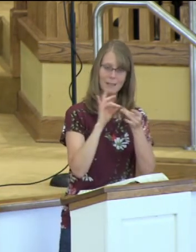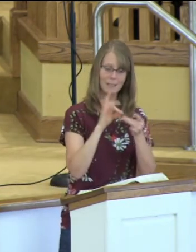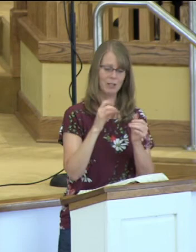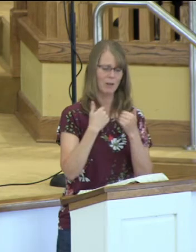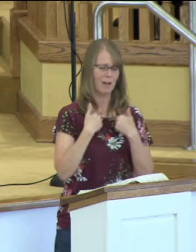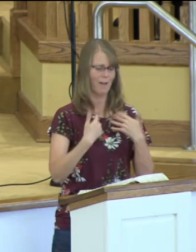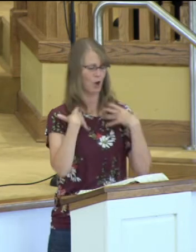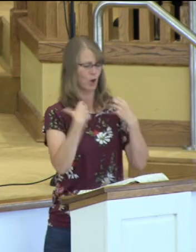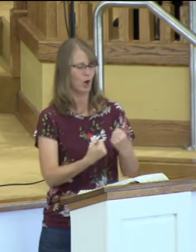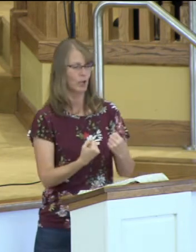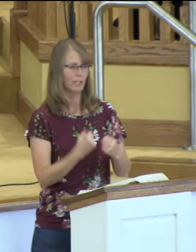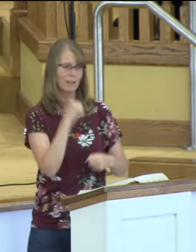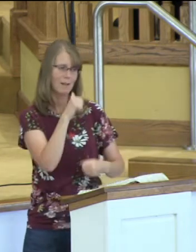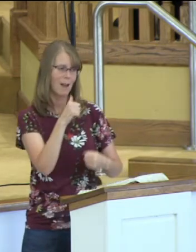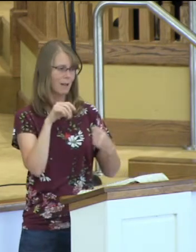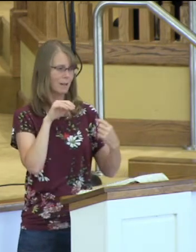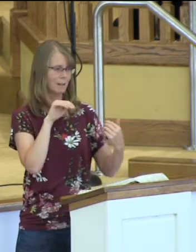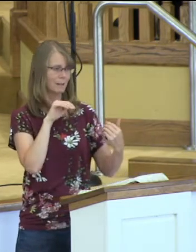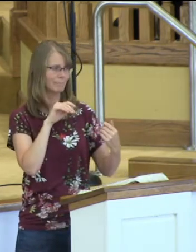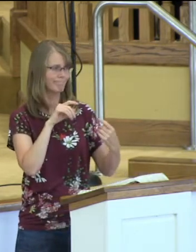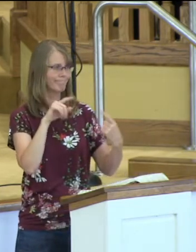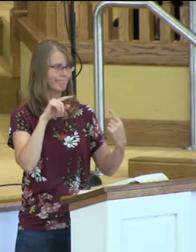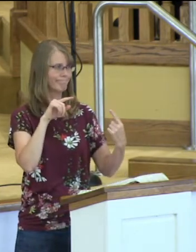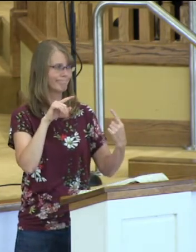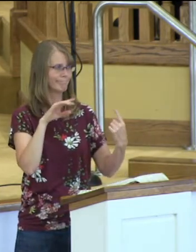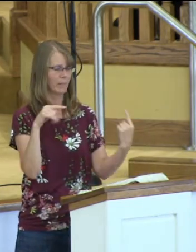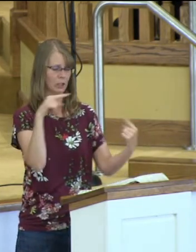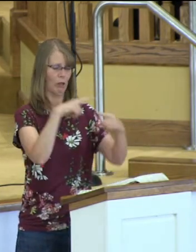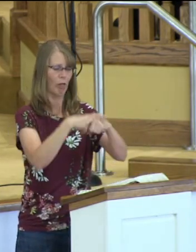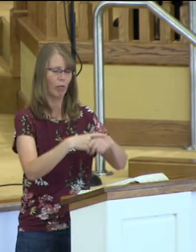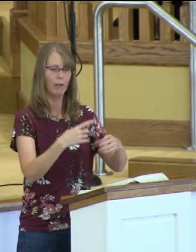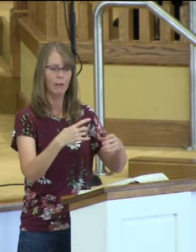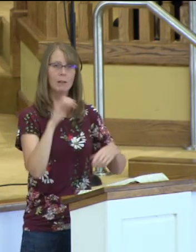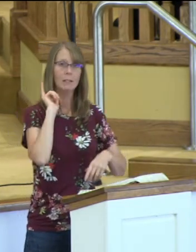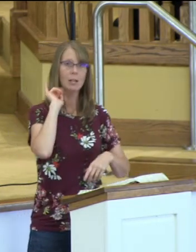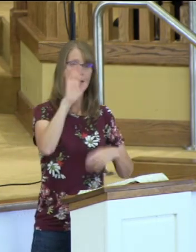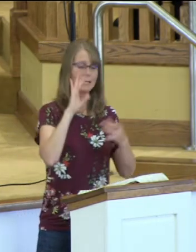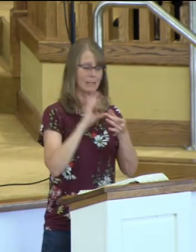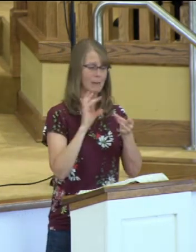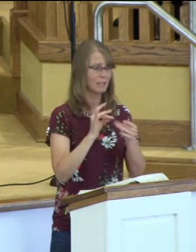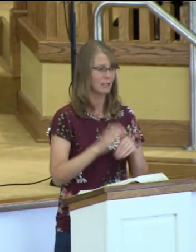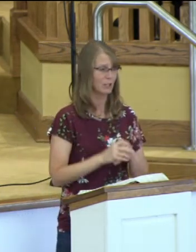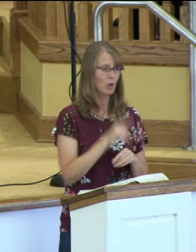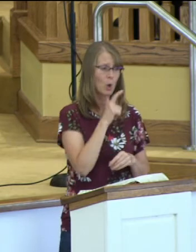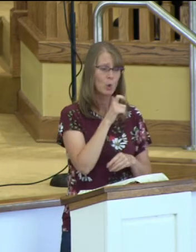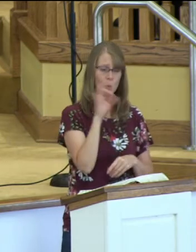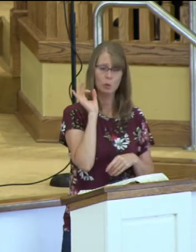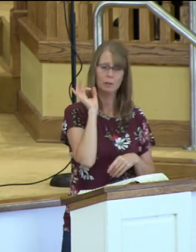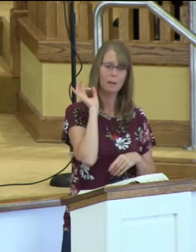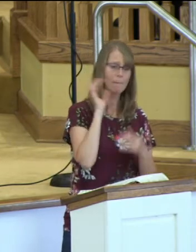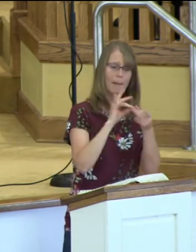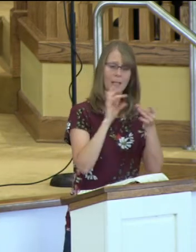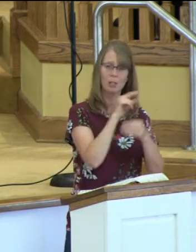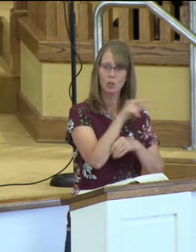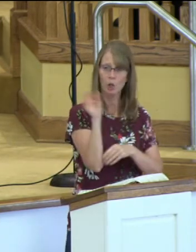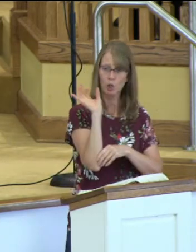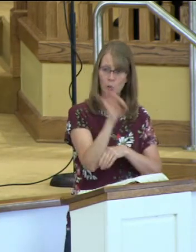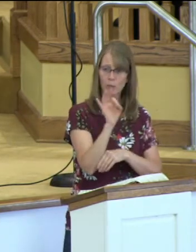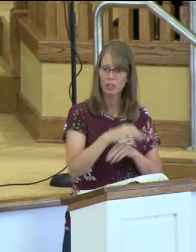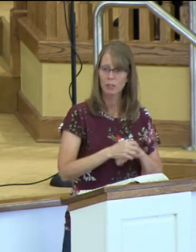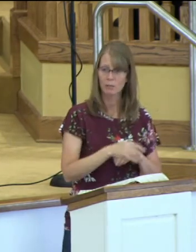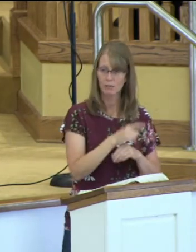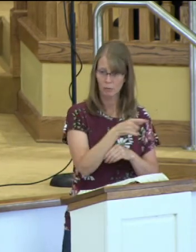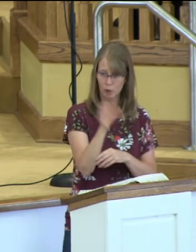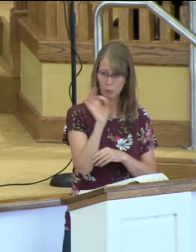any compromise in this message. Whose message are you preaching? Are you preaching a fleshly message? Are you preaching